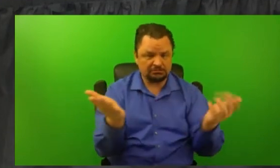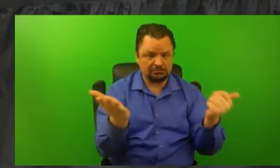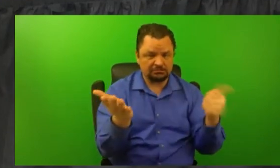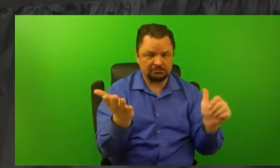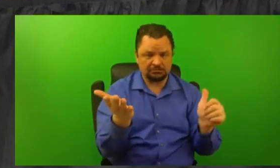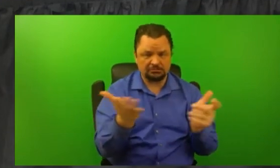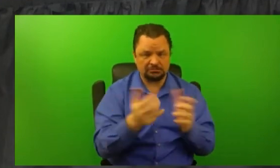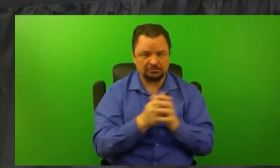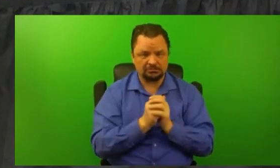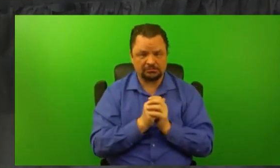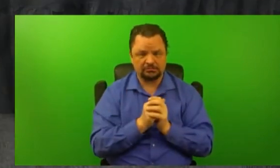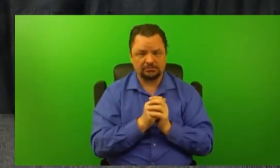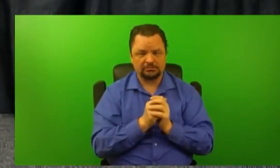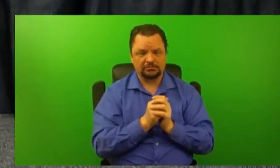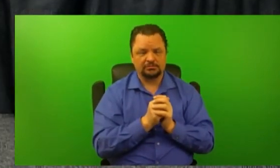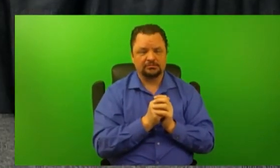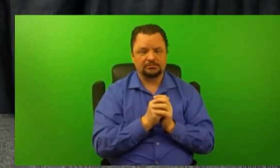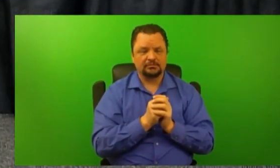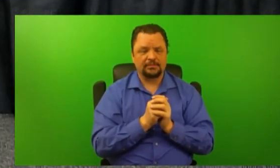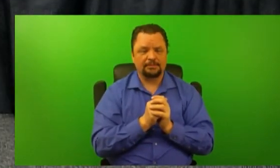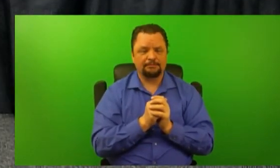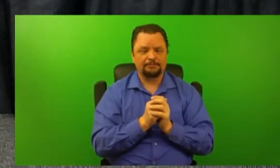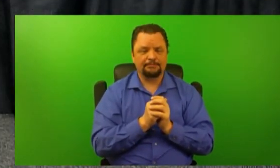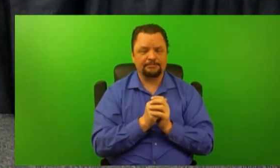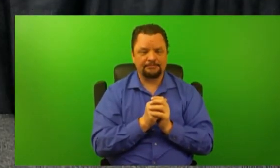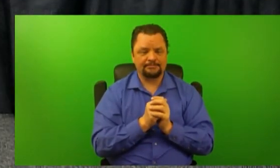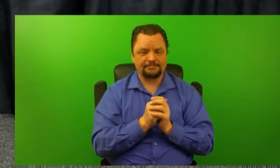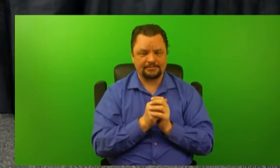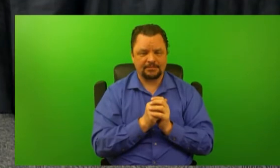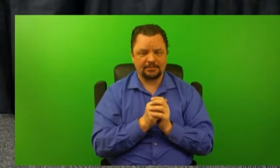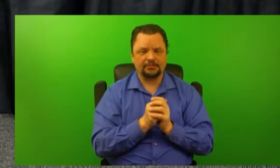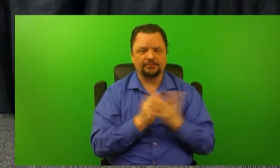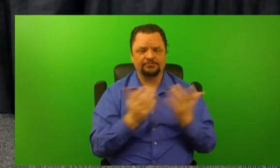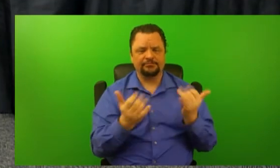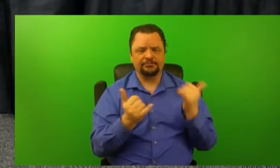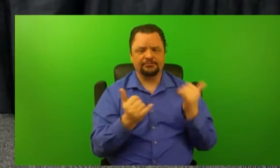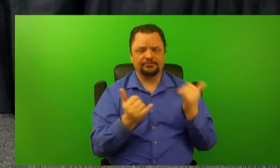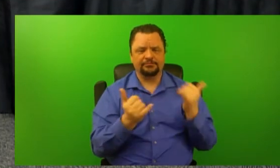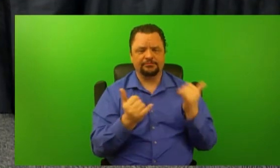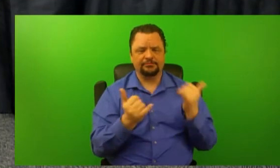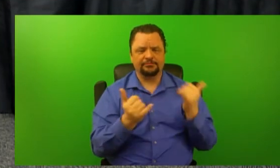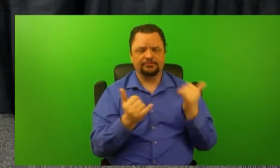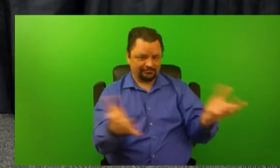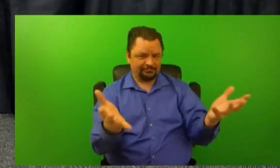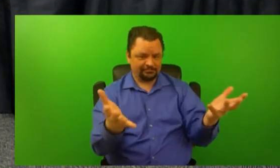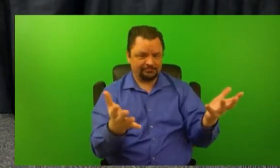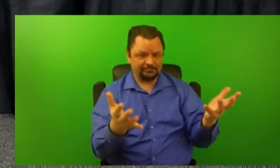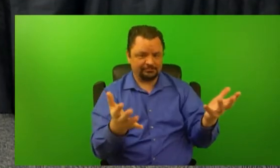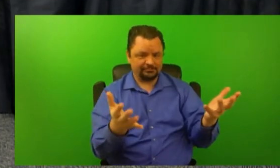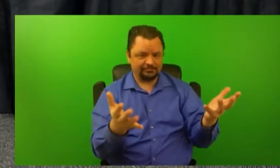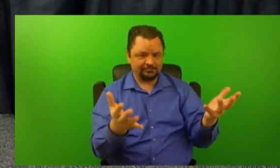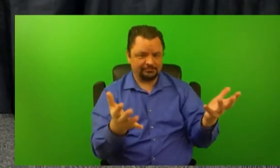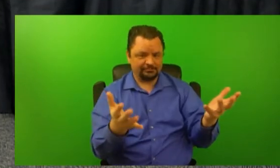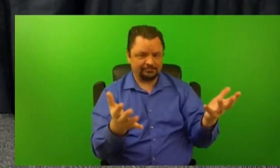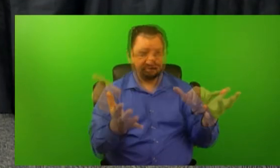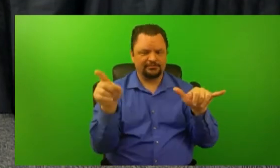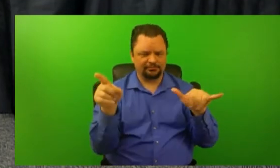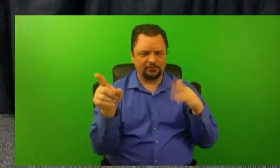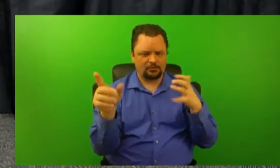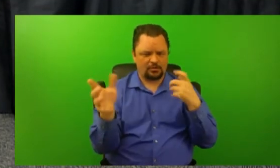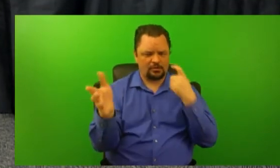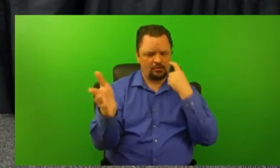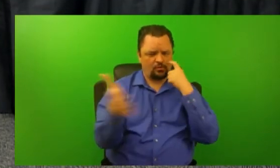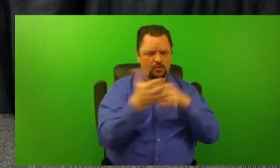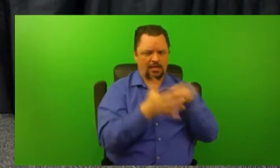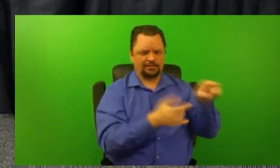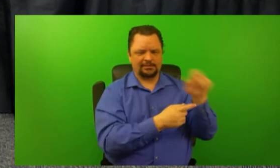Haley leaves the podium, I just wanted to say that I'd like to recognize Haley and her team for their tremendous work. We just spent